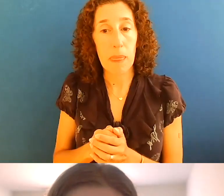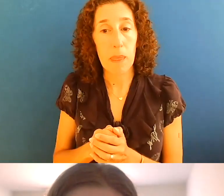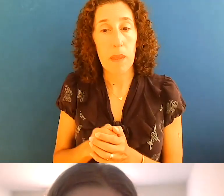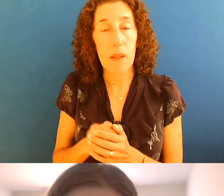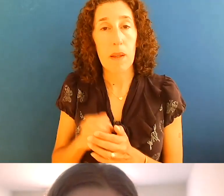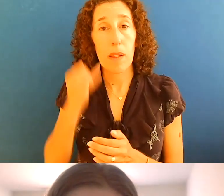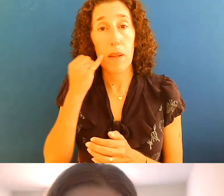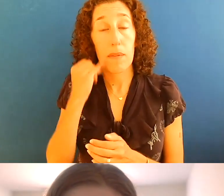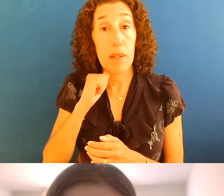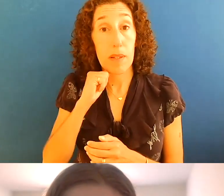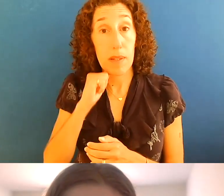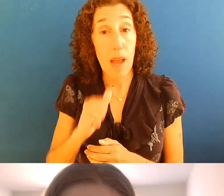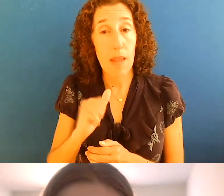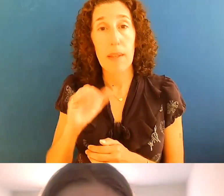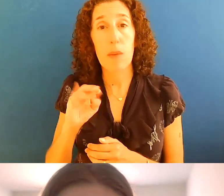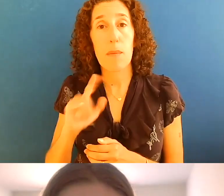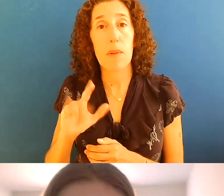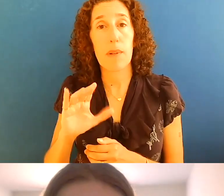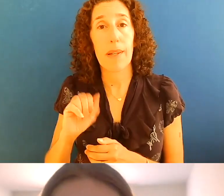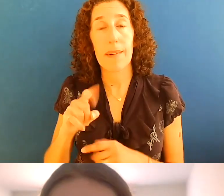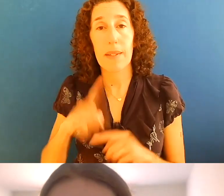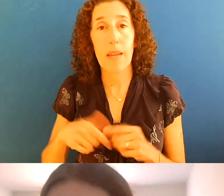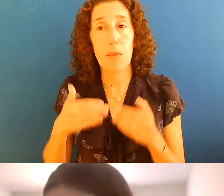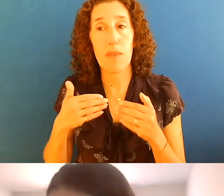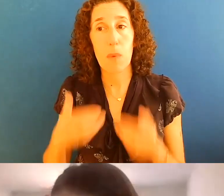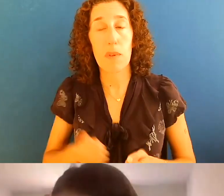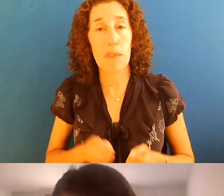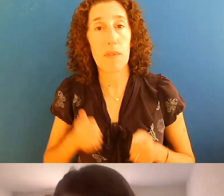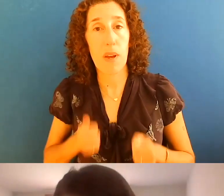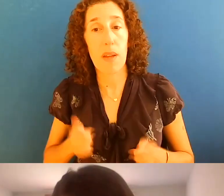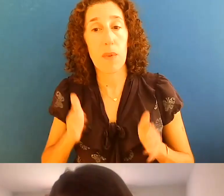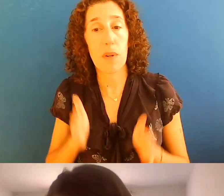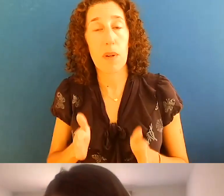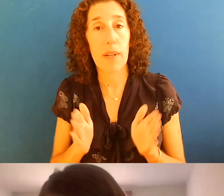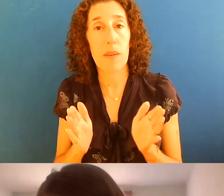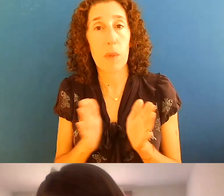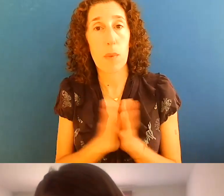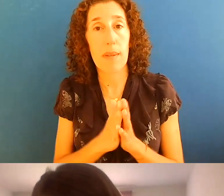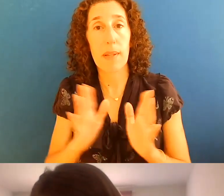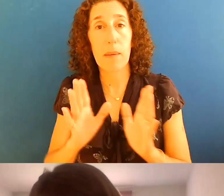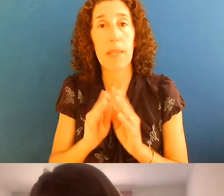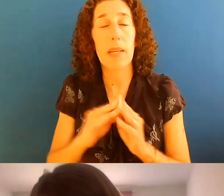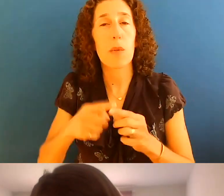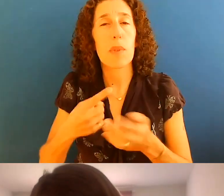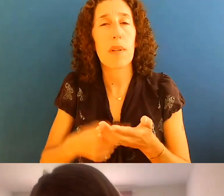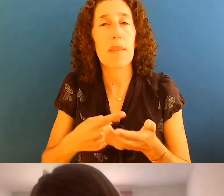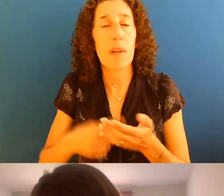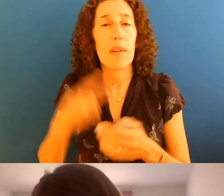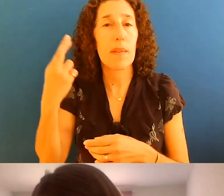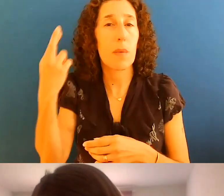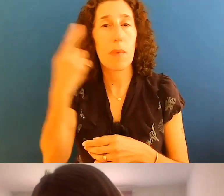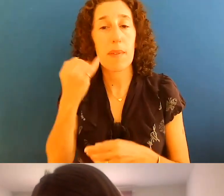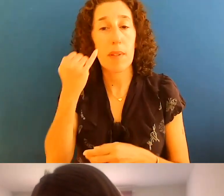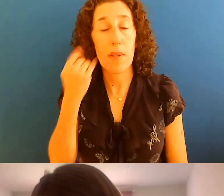cannot move forward. Survivors can request a meeting to discuss the reasons for this. And if something hasn't